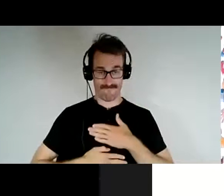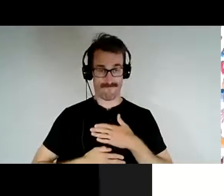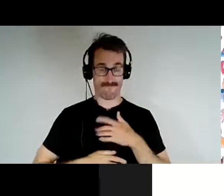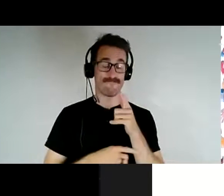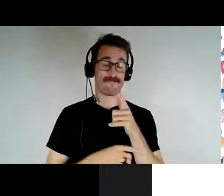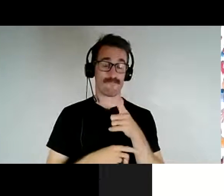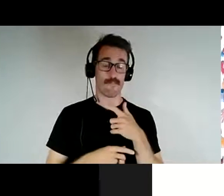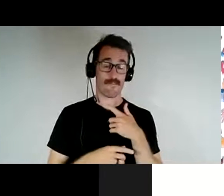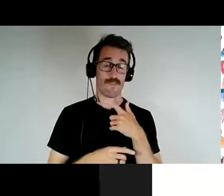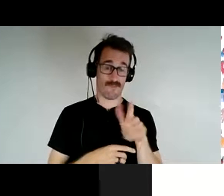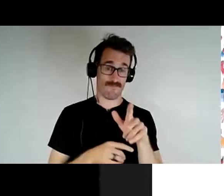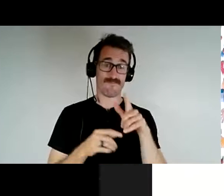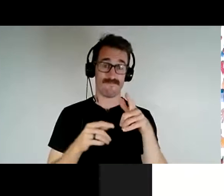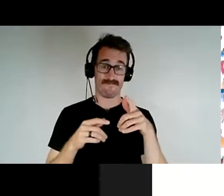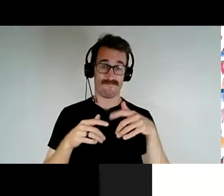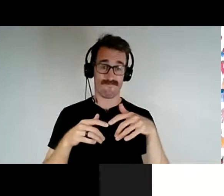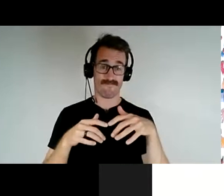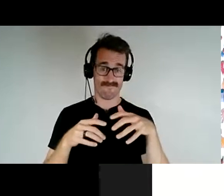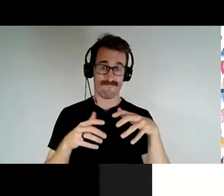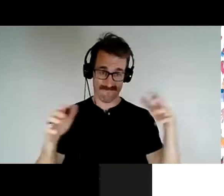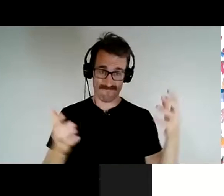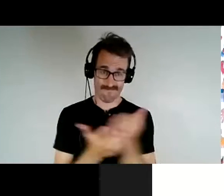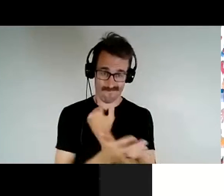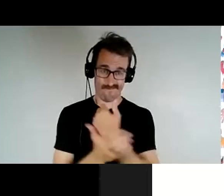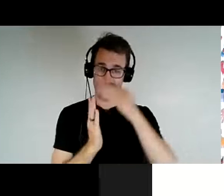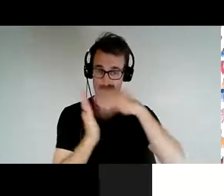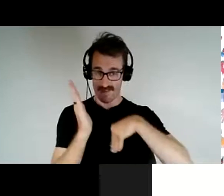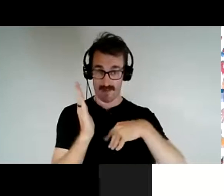We're interested in your comments because we want to improve and do more.